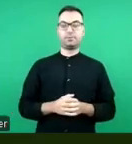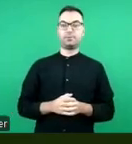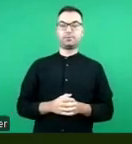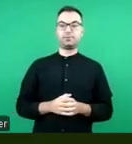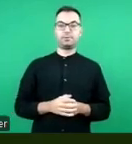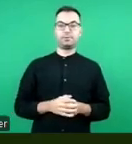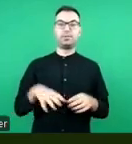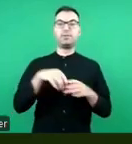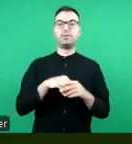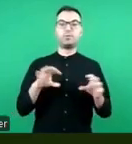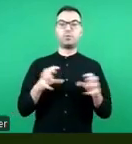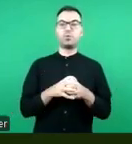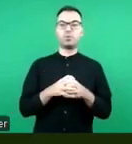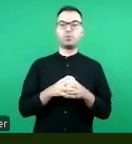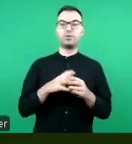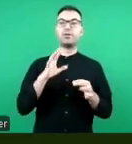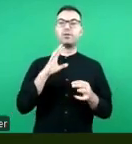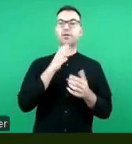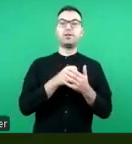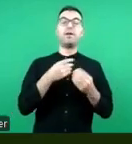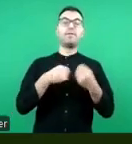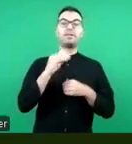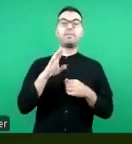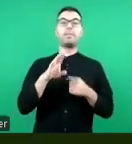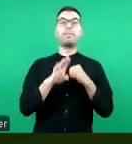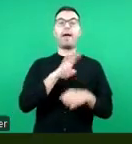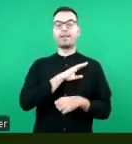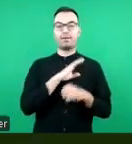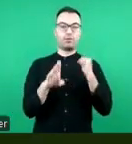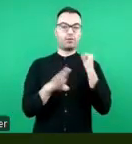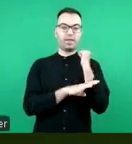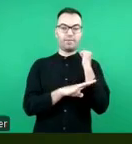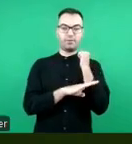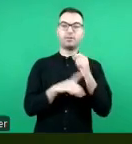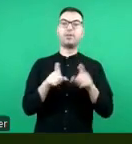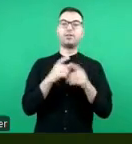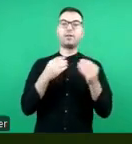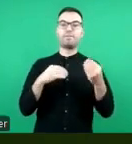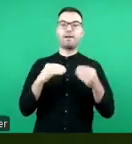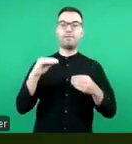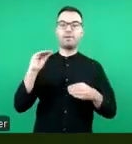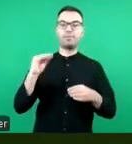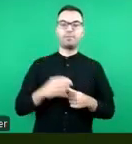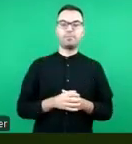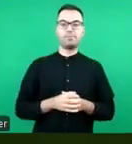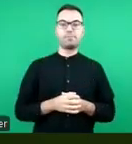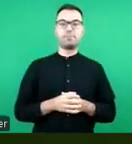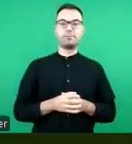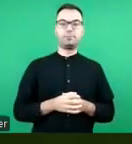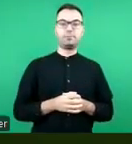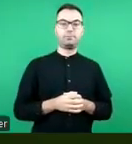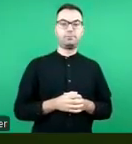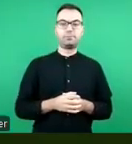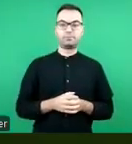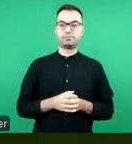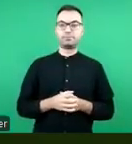groups that benefit from increasing deadwood amounts and especially from increasing sun exposure